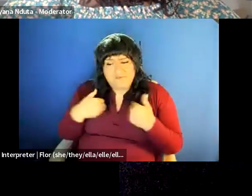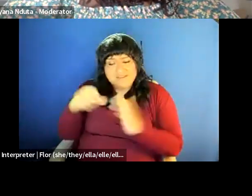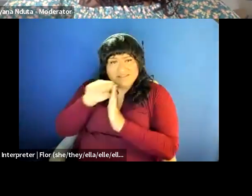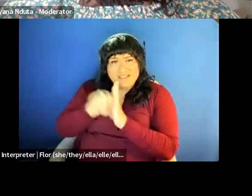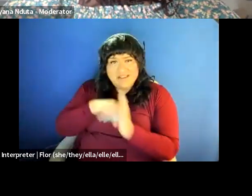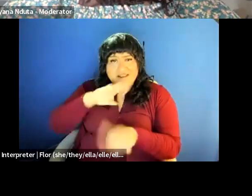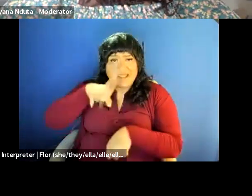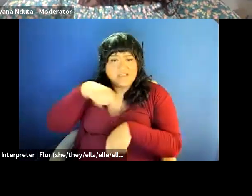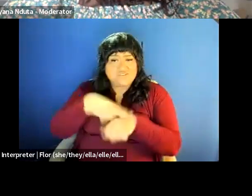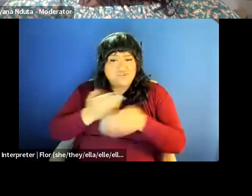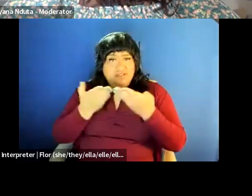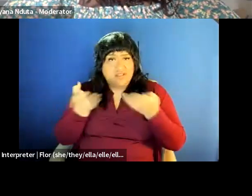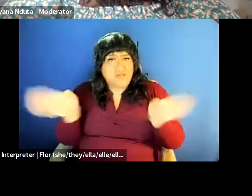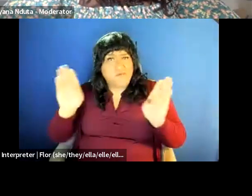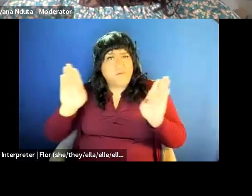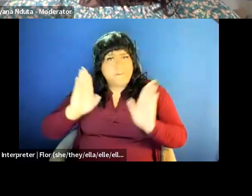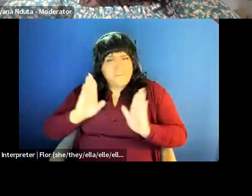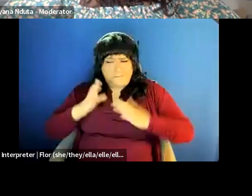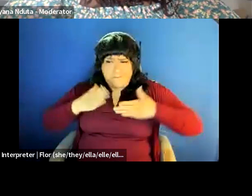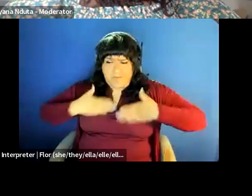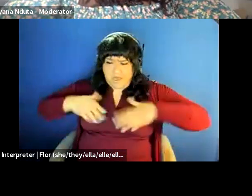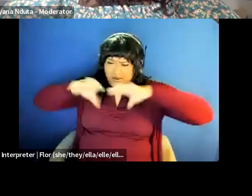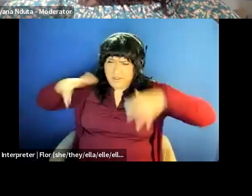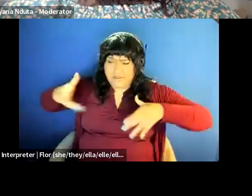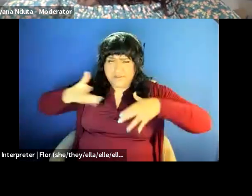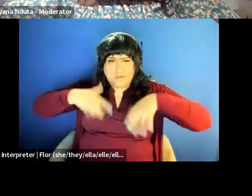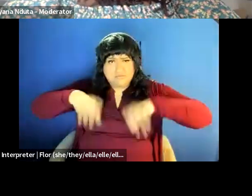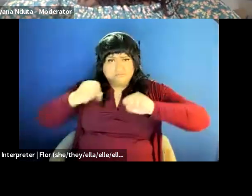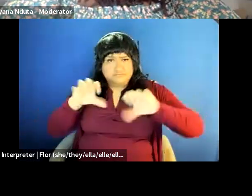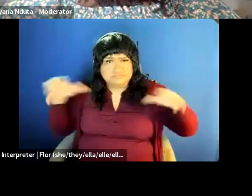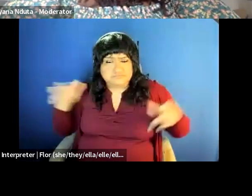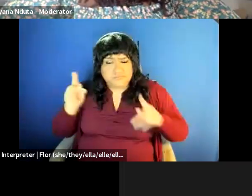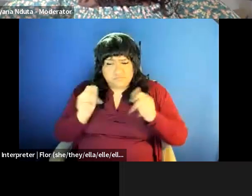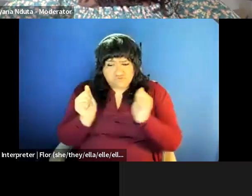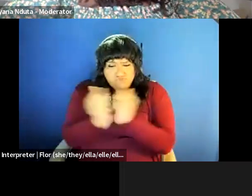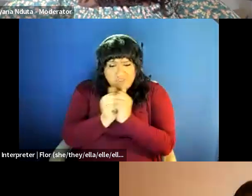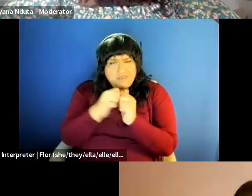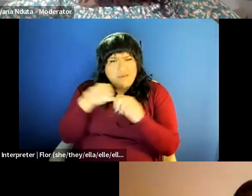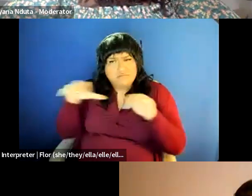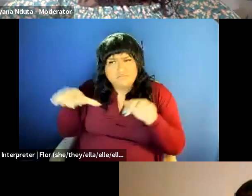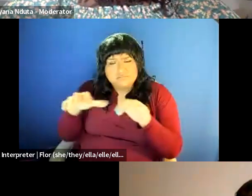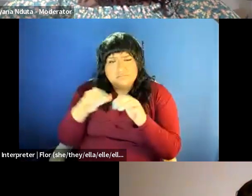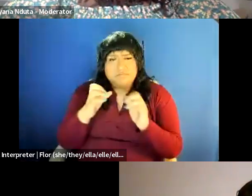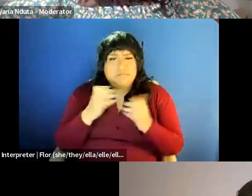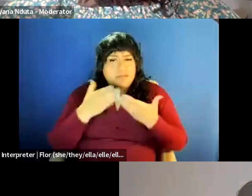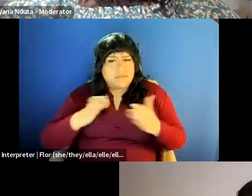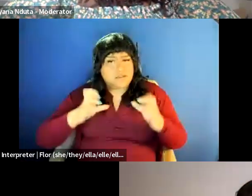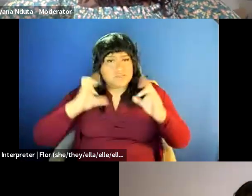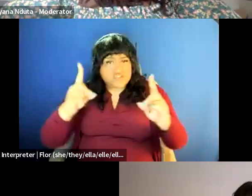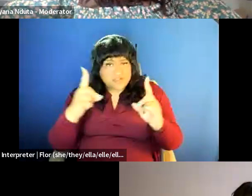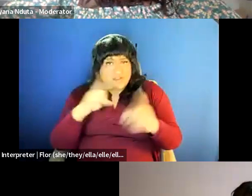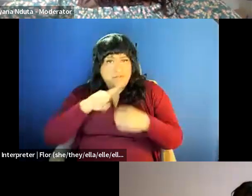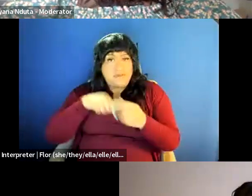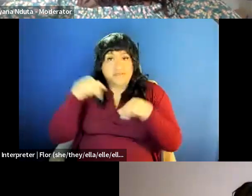level bodies that are bringing these initiatives together and people together and doing public education around this. Because, yeah, we